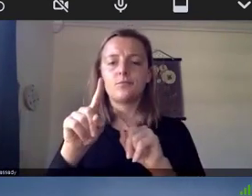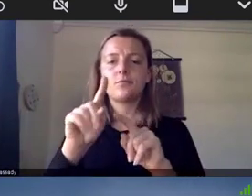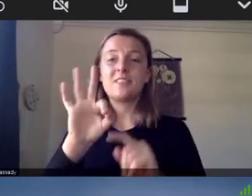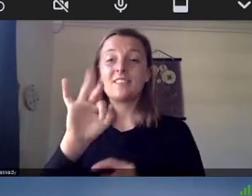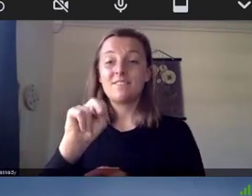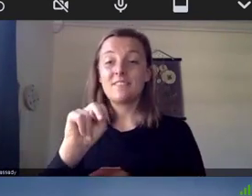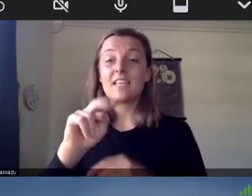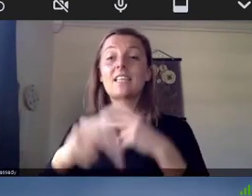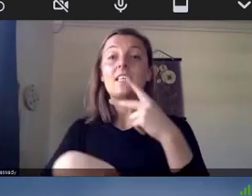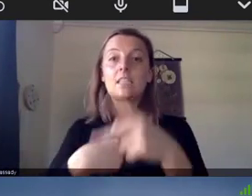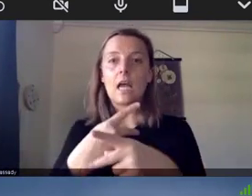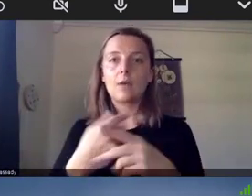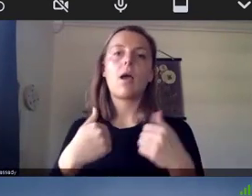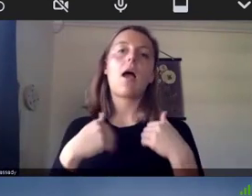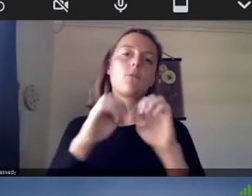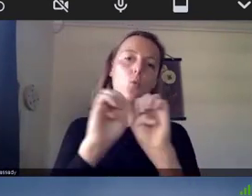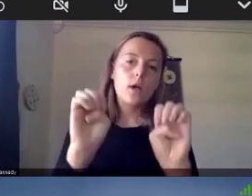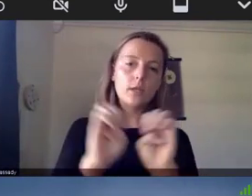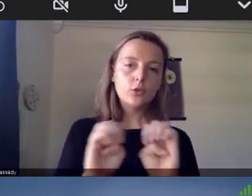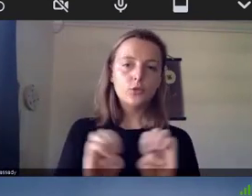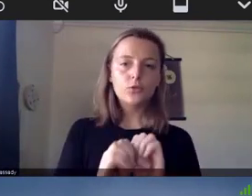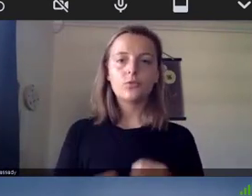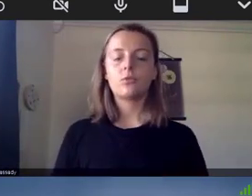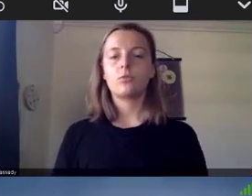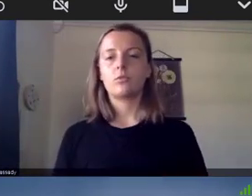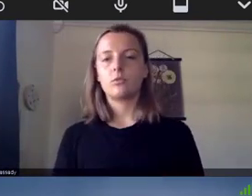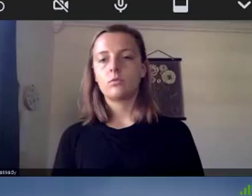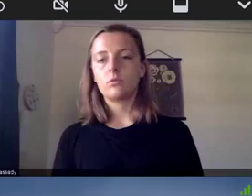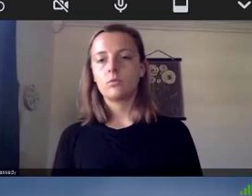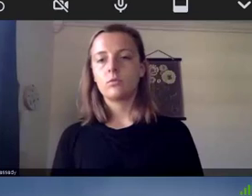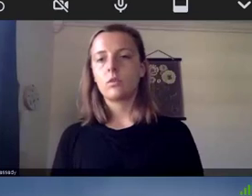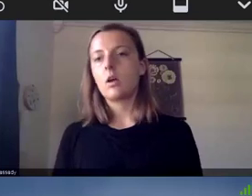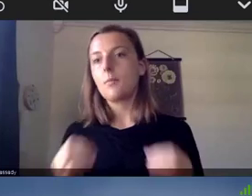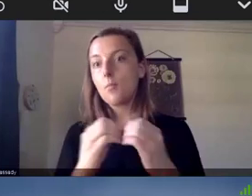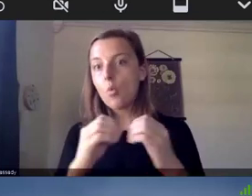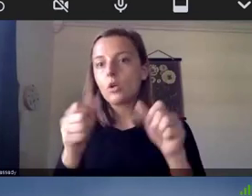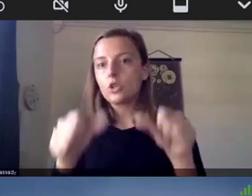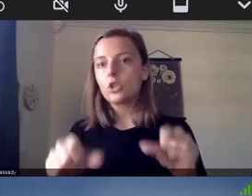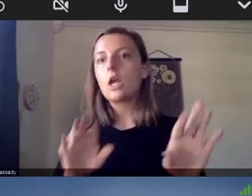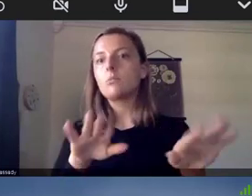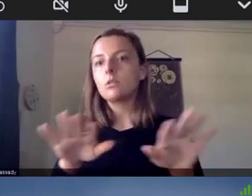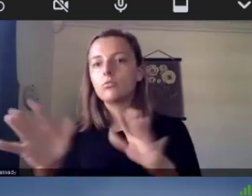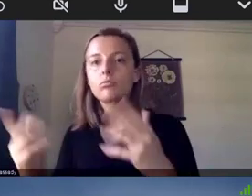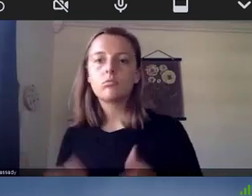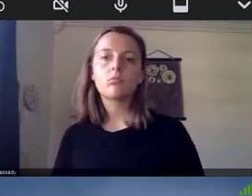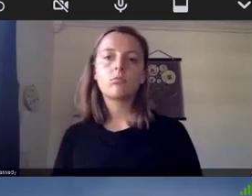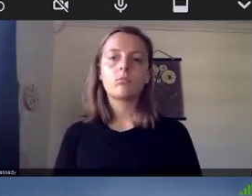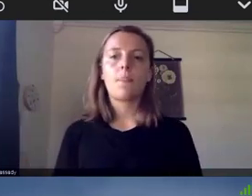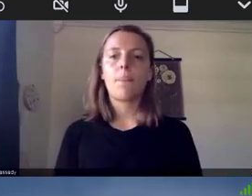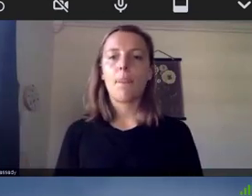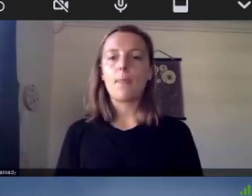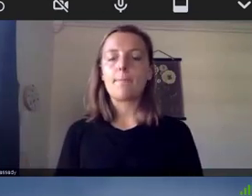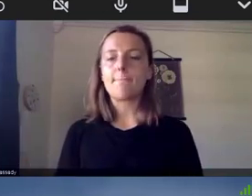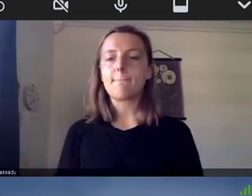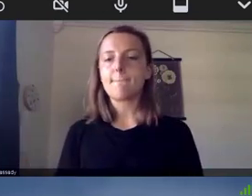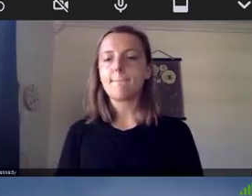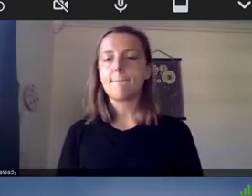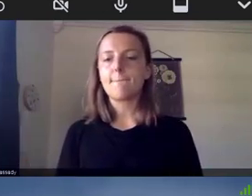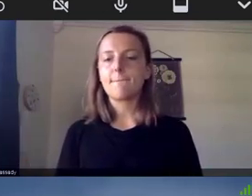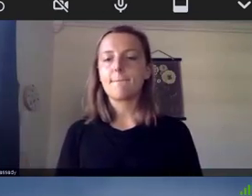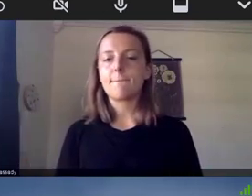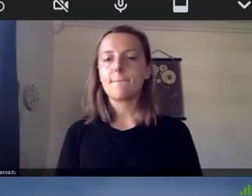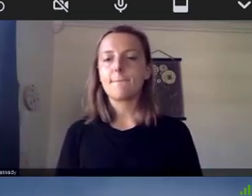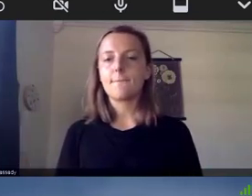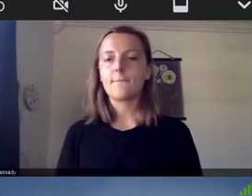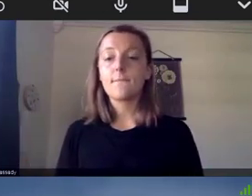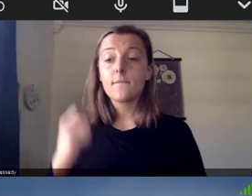even more different shapes, right? But usually, if you think about a heatsink, it's got